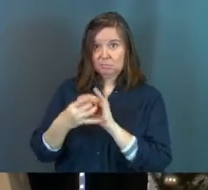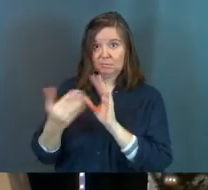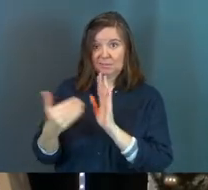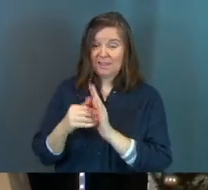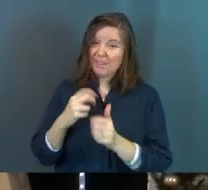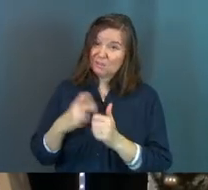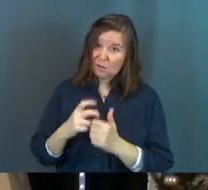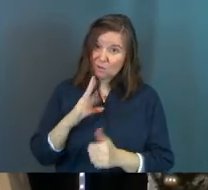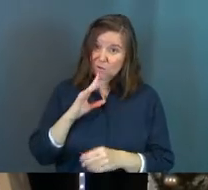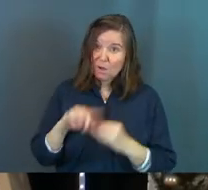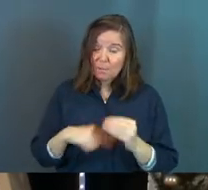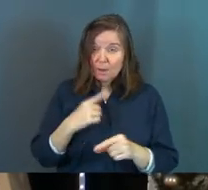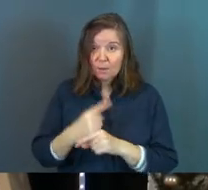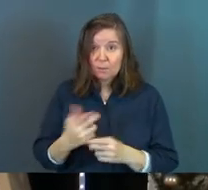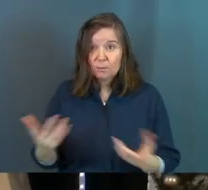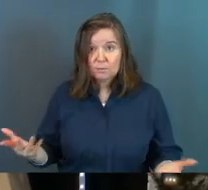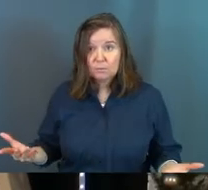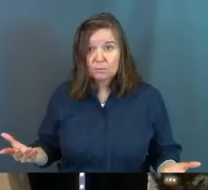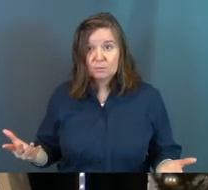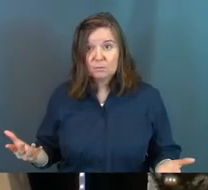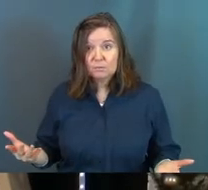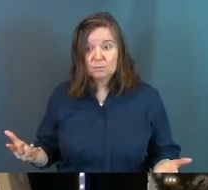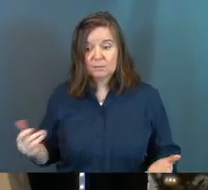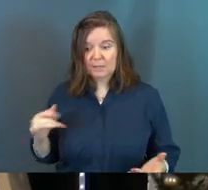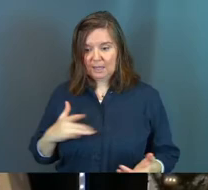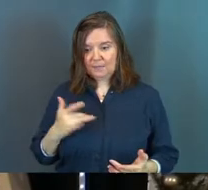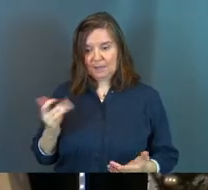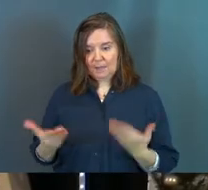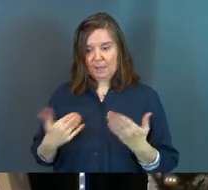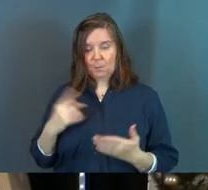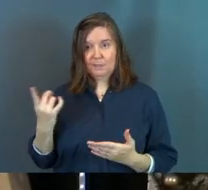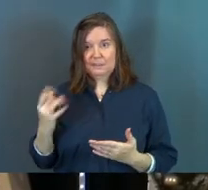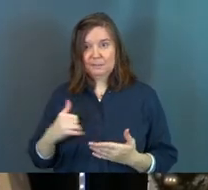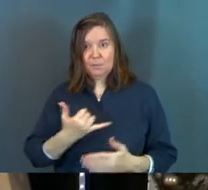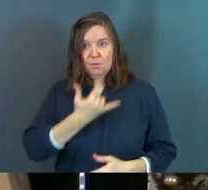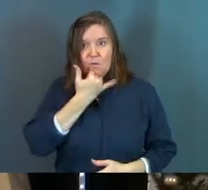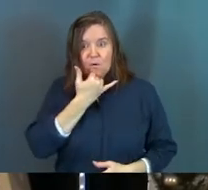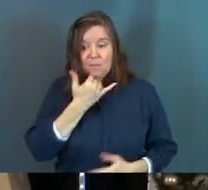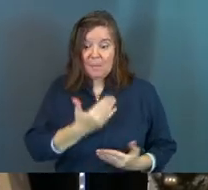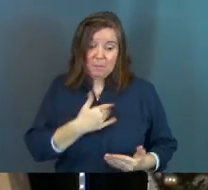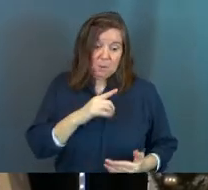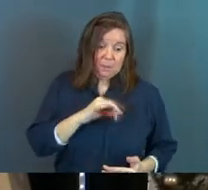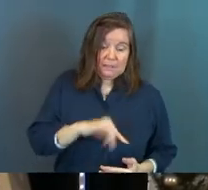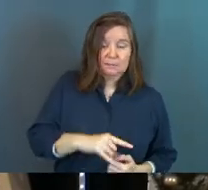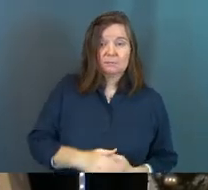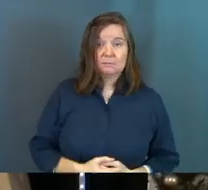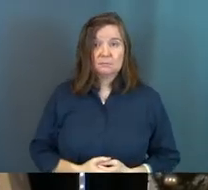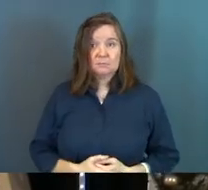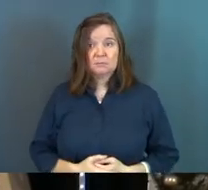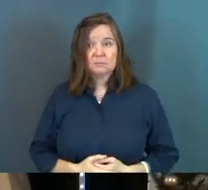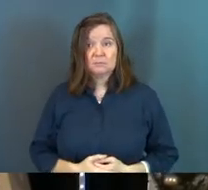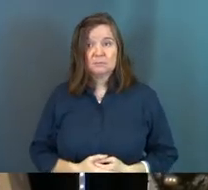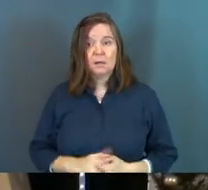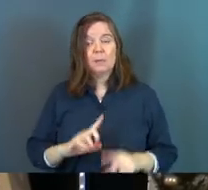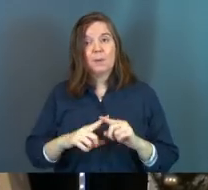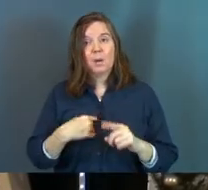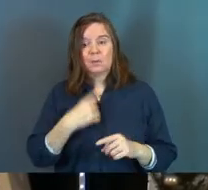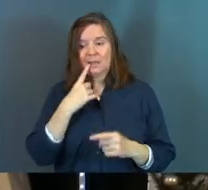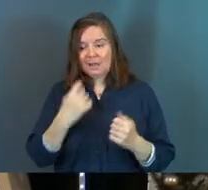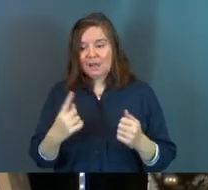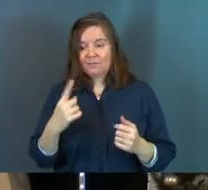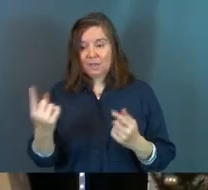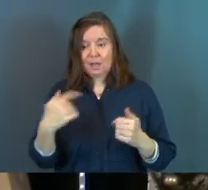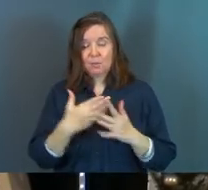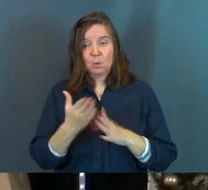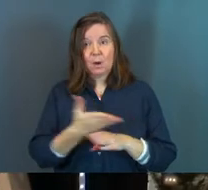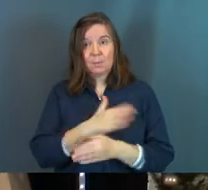That's hard to talk about, isn't it? It feels like maybe we did something wrong. Maybe we did. But we tell everybody that